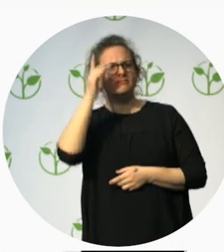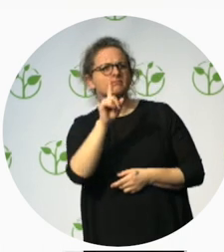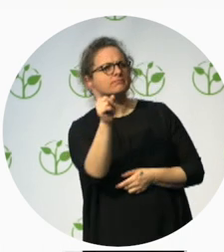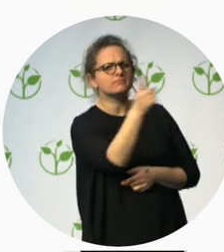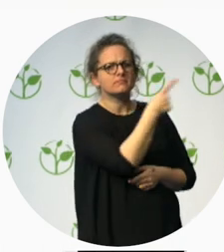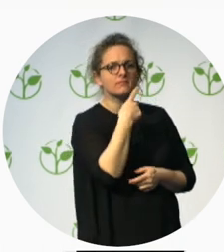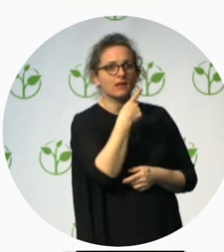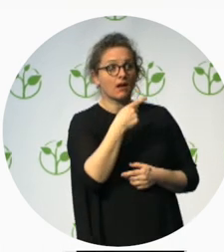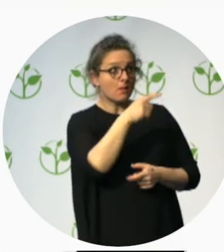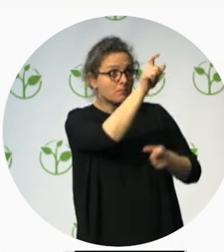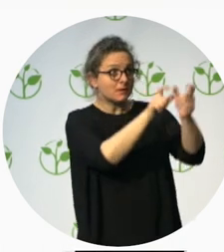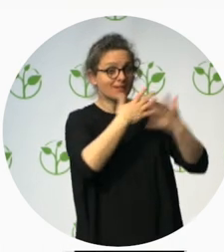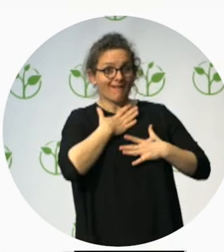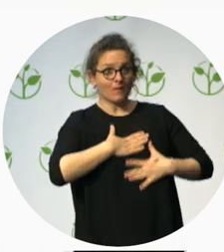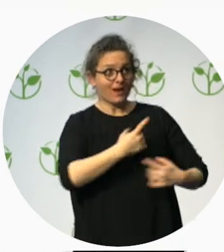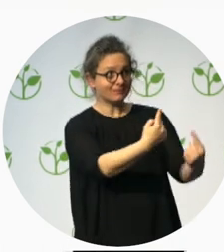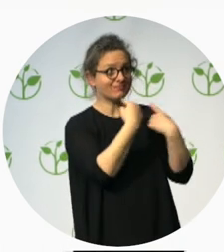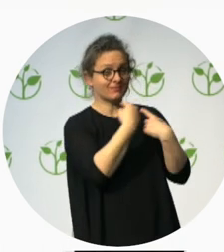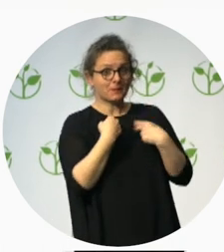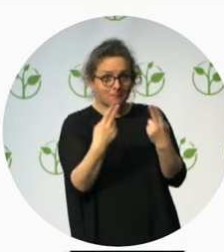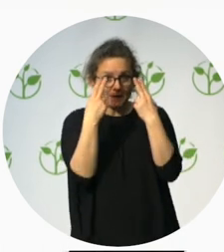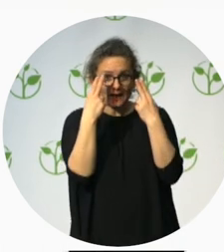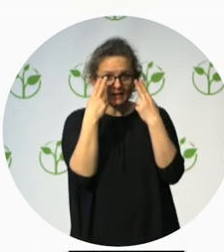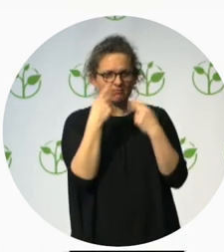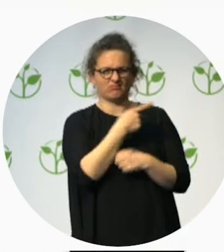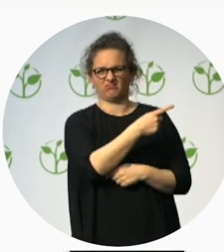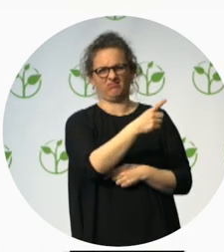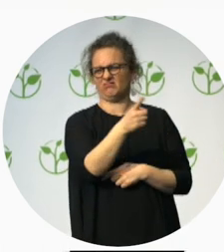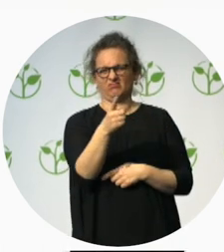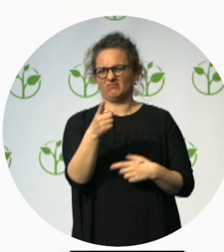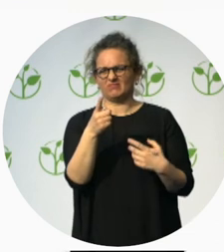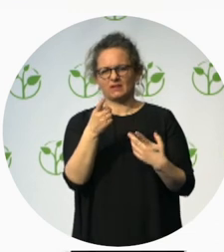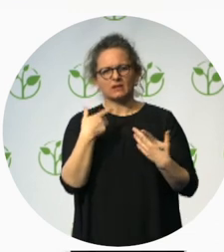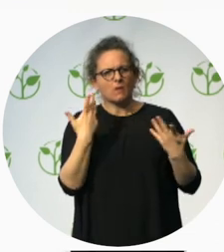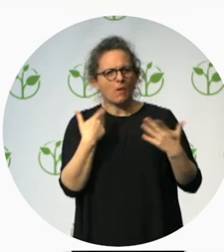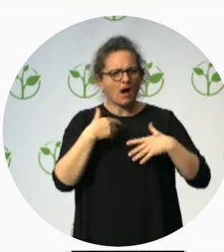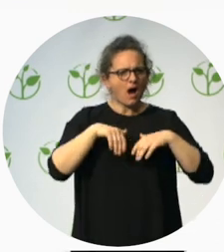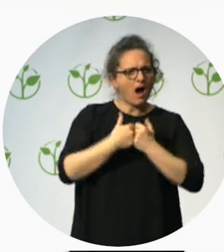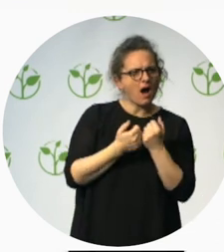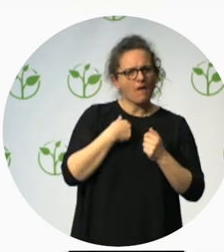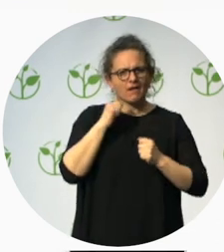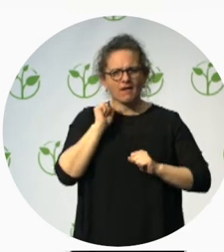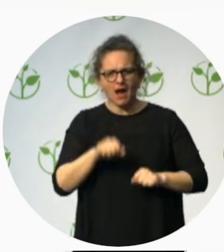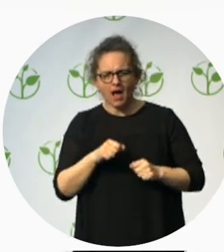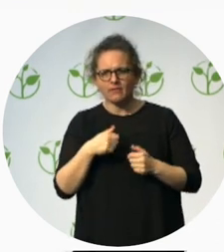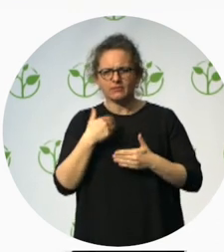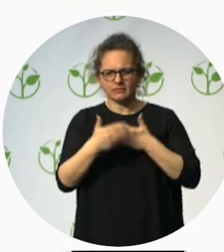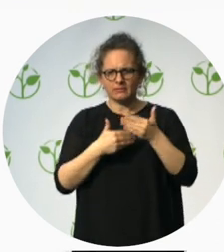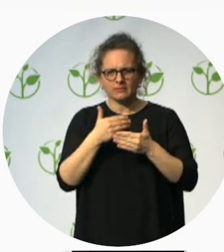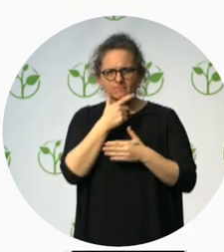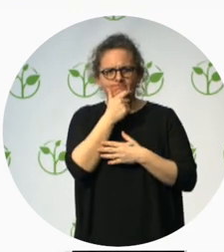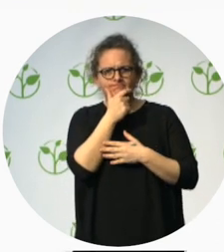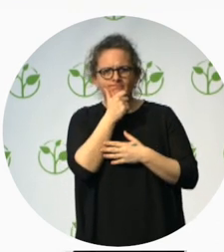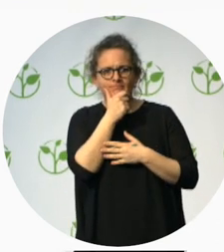of events surprisingly granted me a huge opportunity in life. After I went blind, my mom and